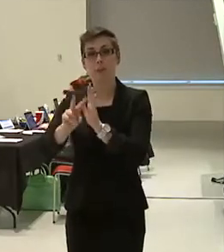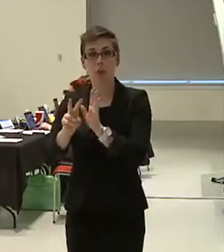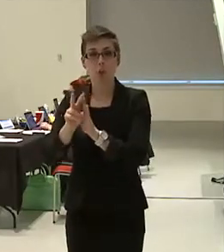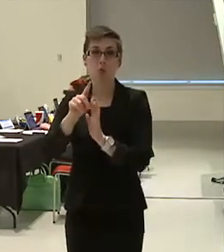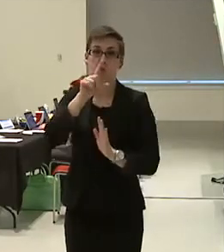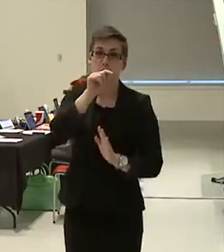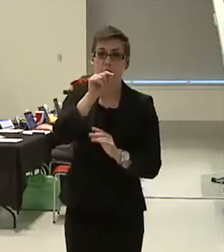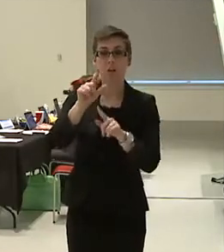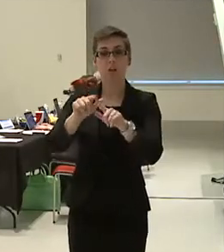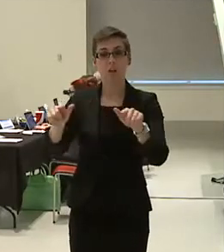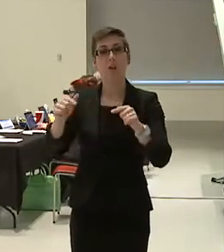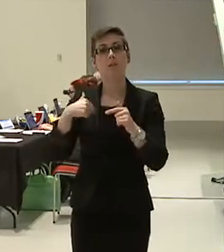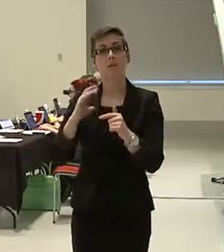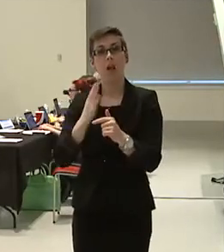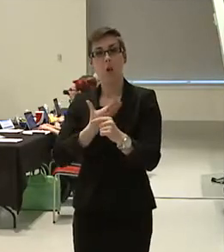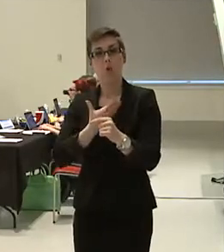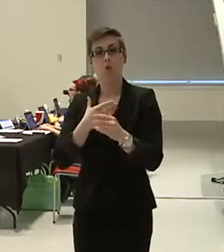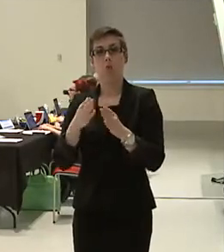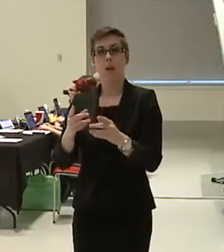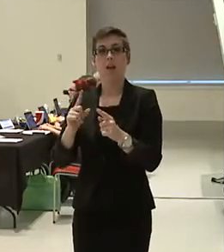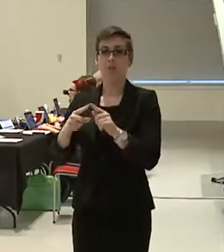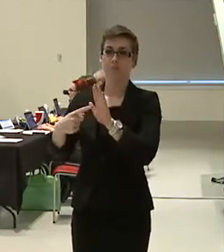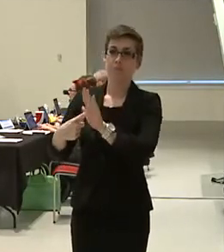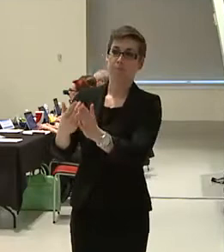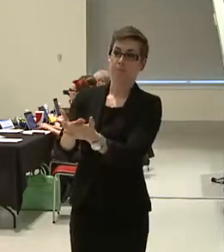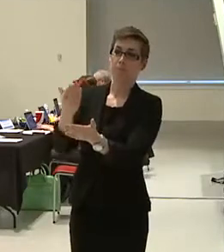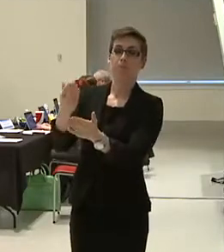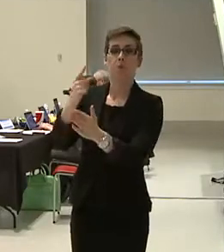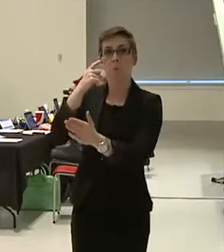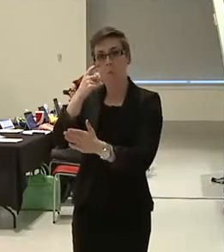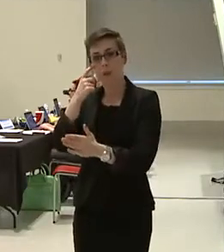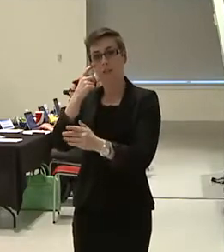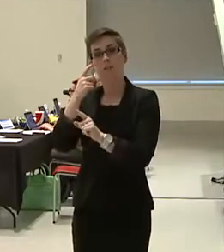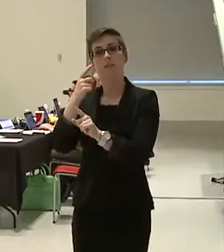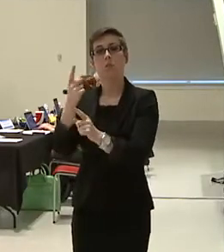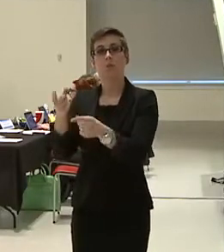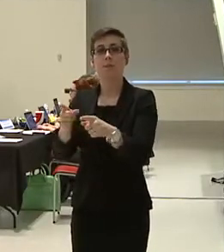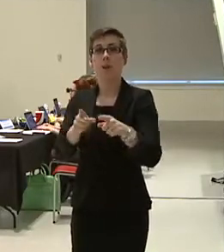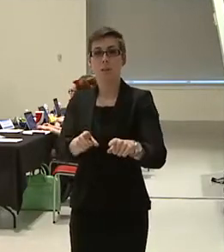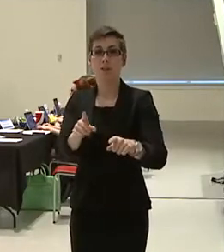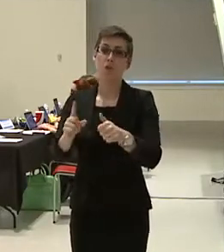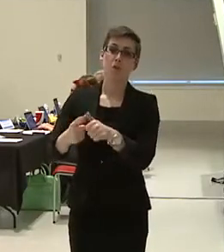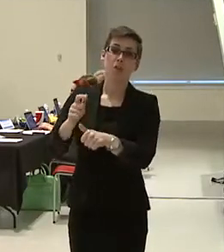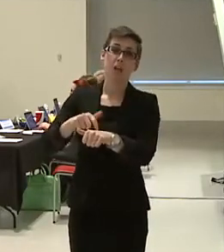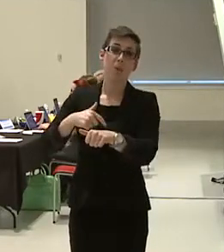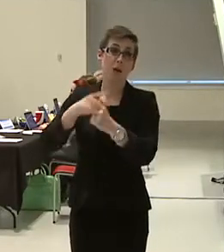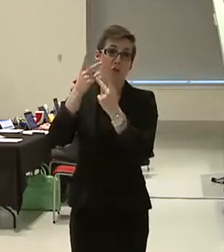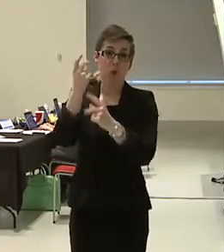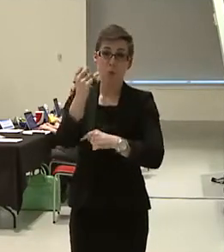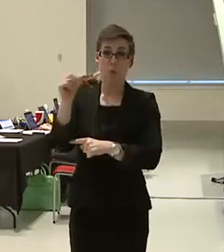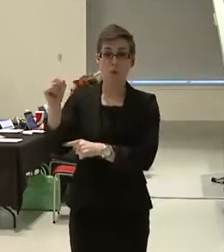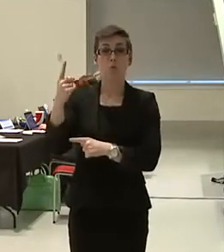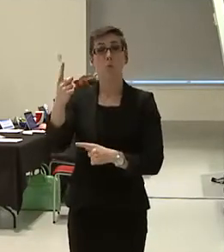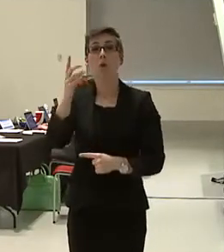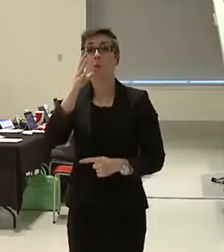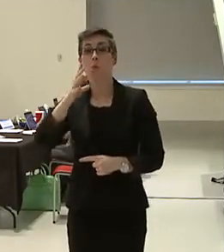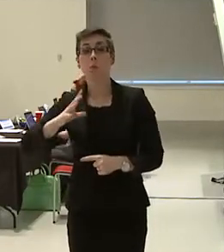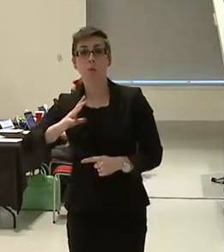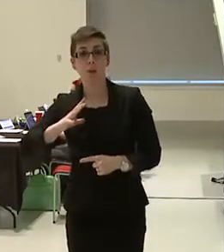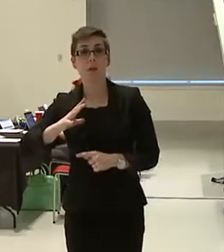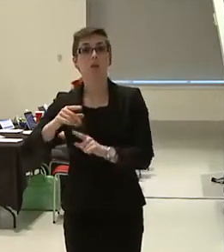bear witness. I think about the very first picture that I ever saw of a protest. It was of a woman with her fist up, and behind